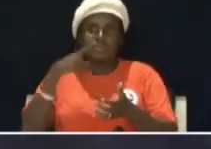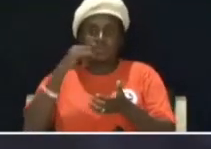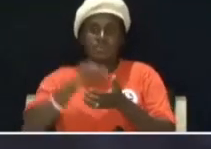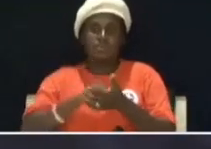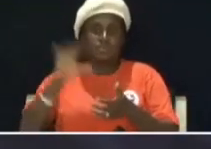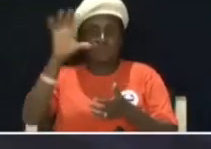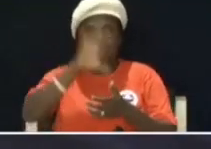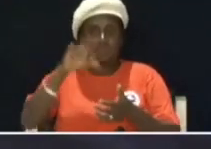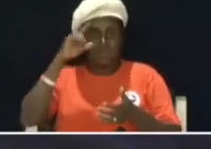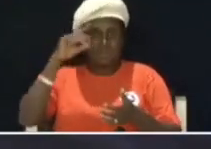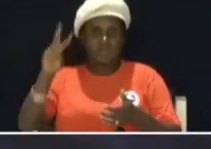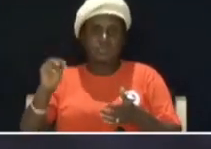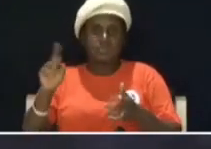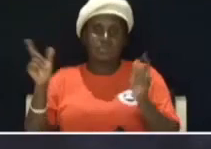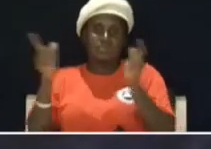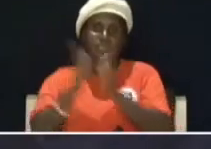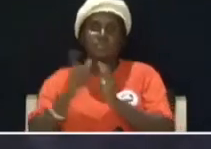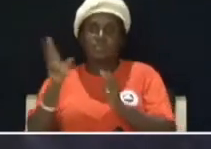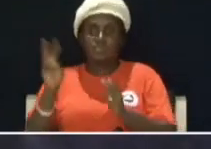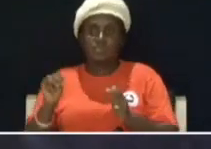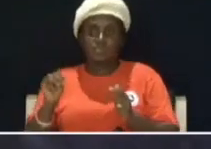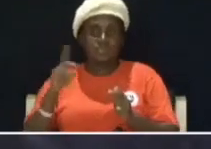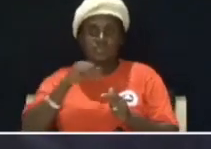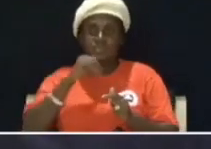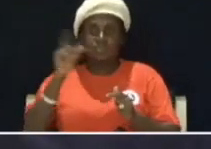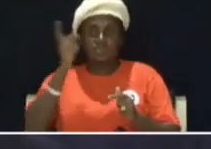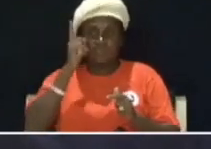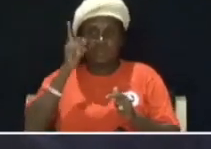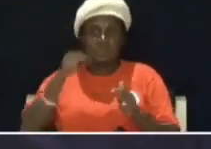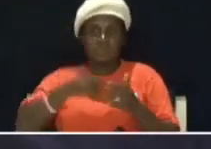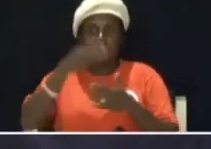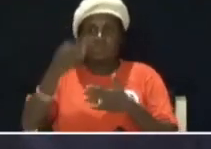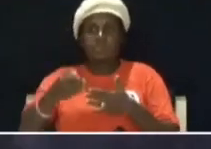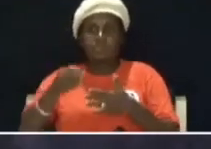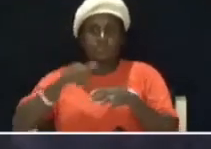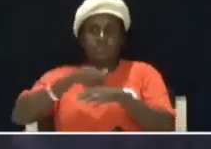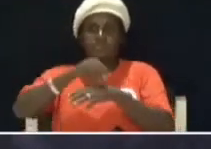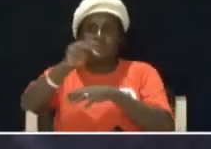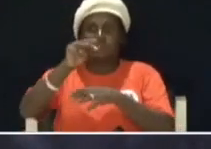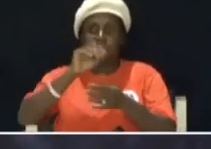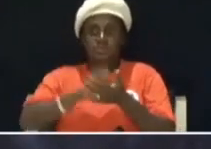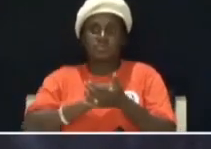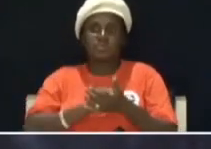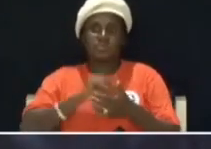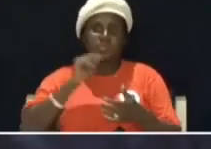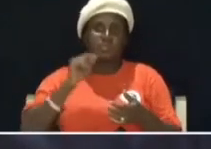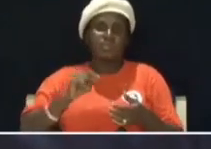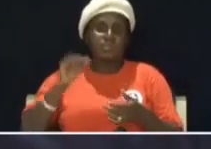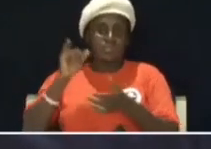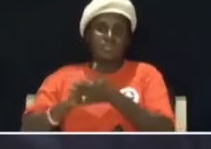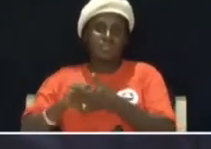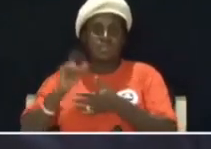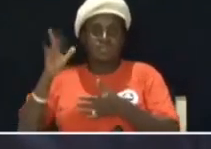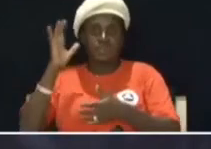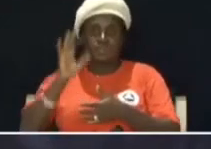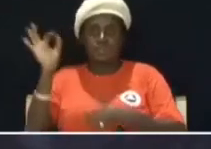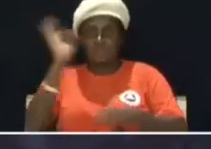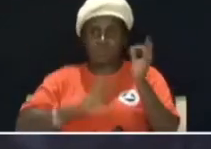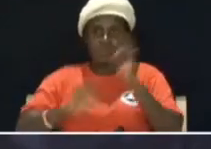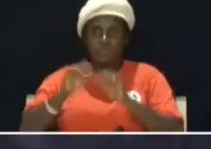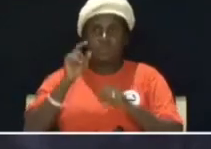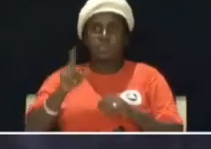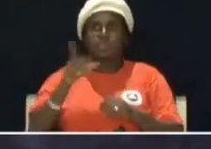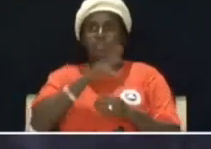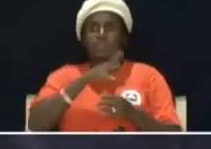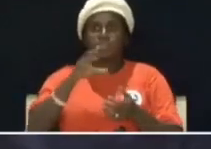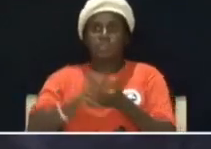me. I went to meet him. He didn't attend to me. The next thing was to send a message to me that I'm going to frustrate you and God punish you and